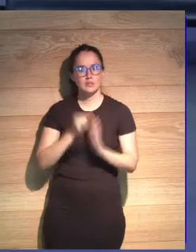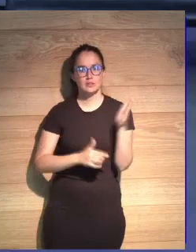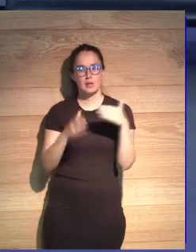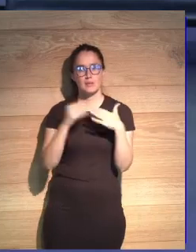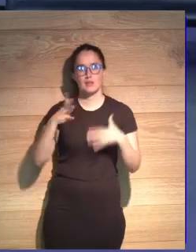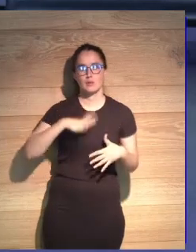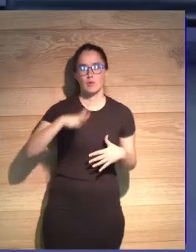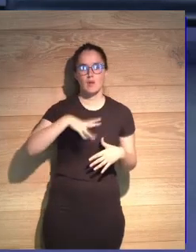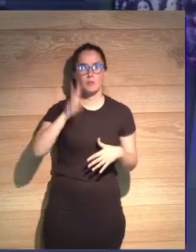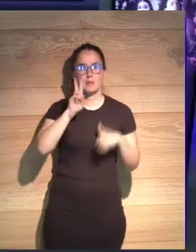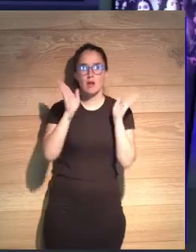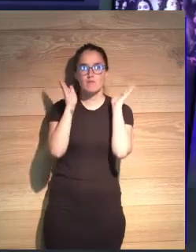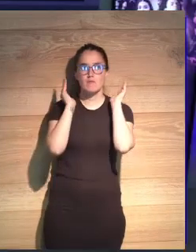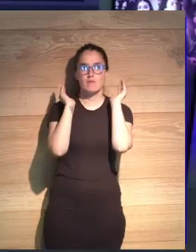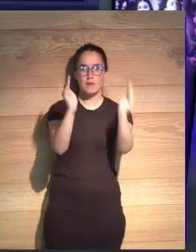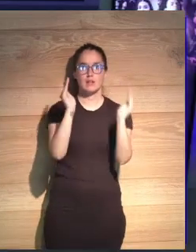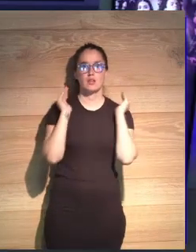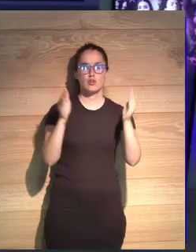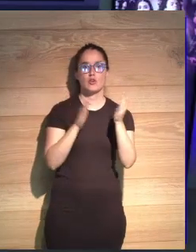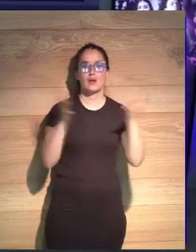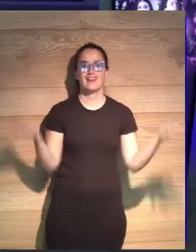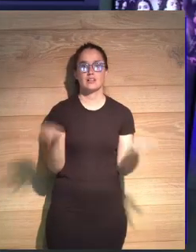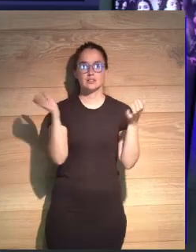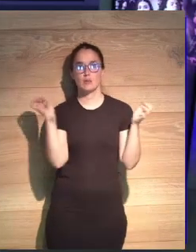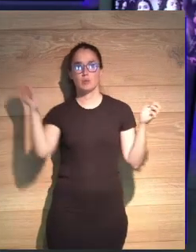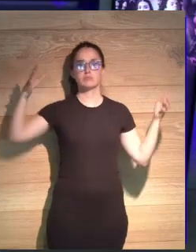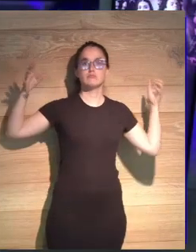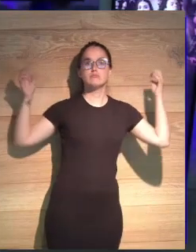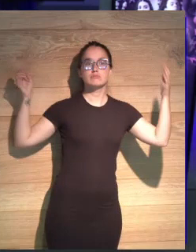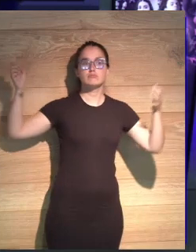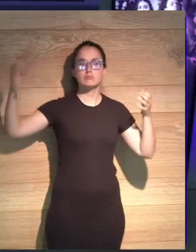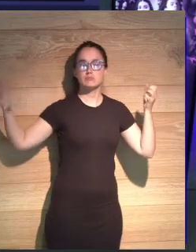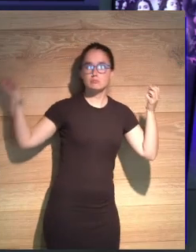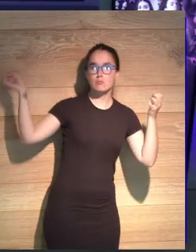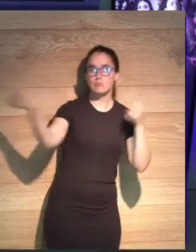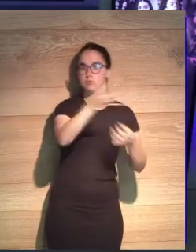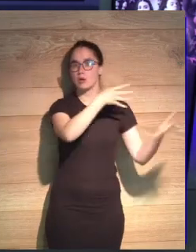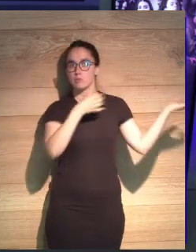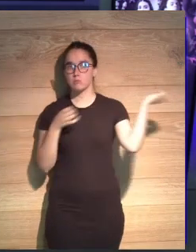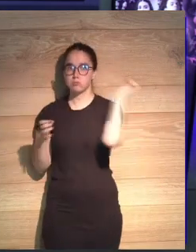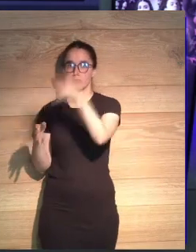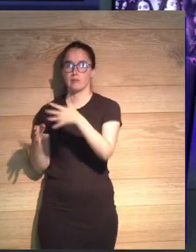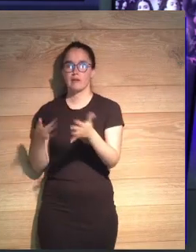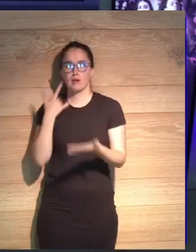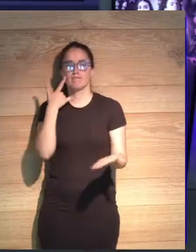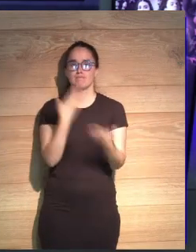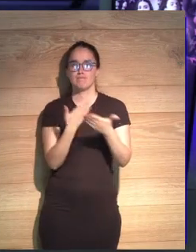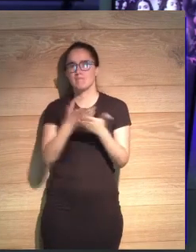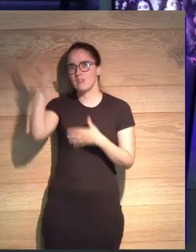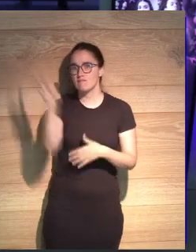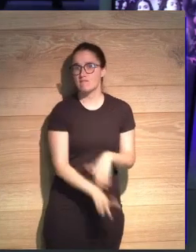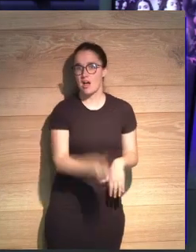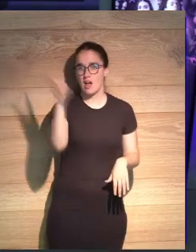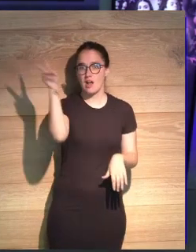with some indications, like a patient has to look in front of